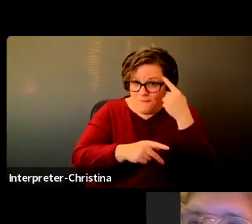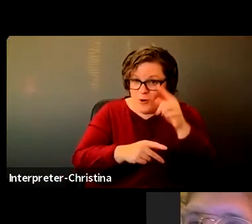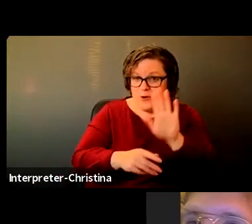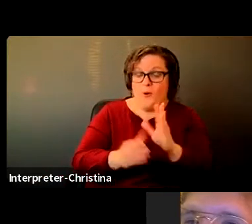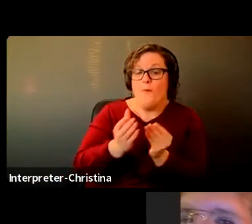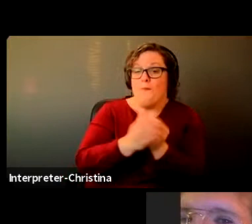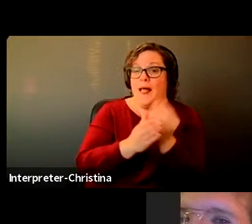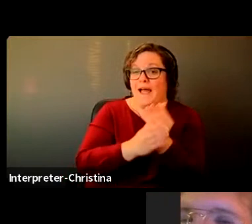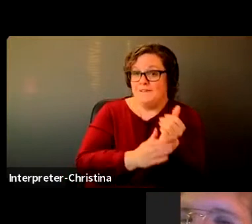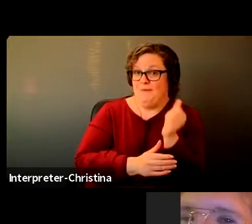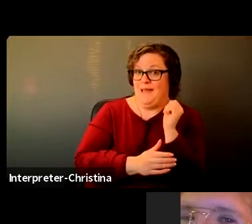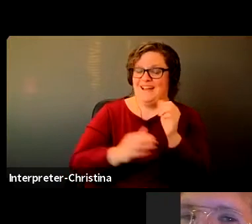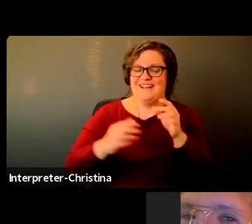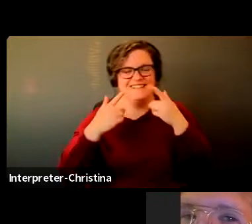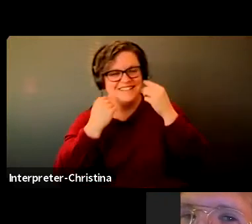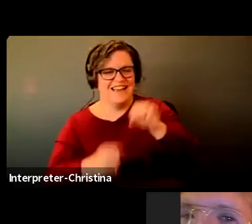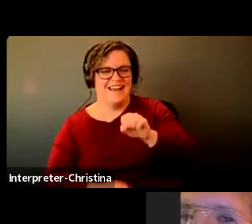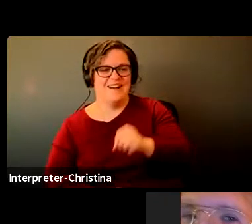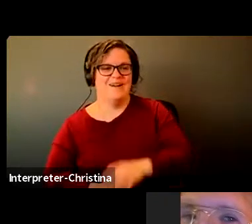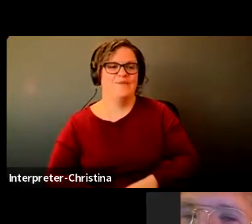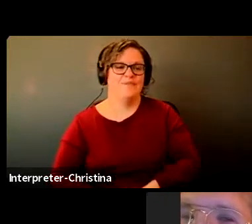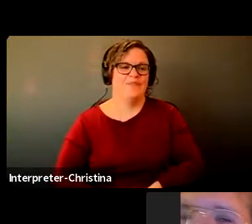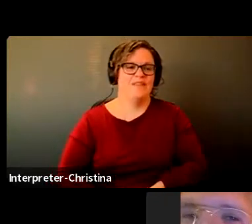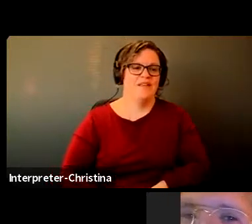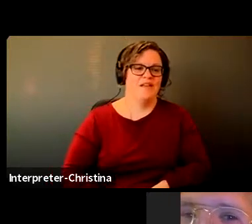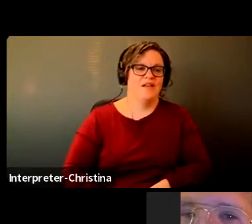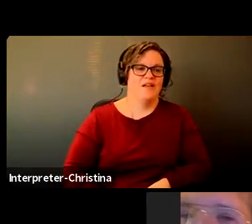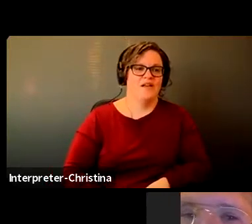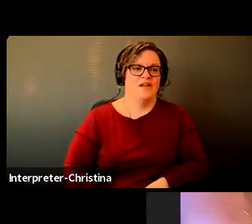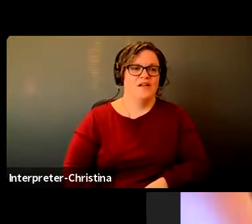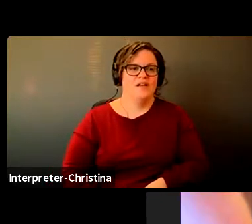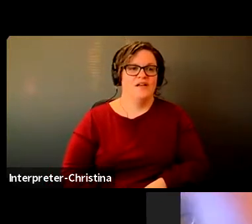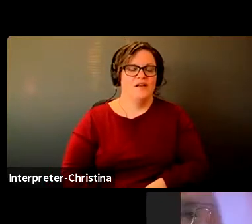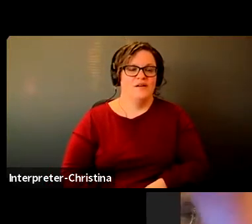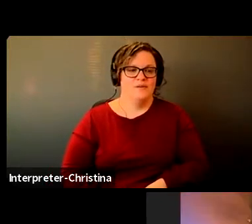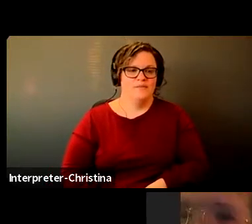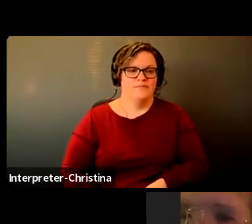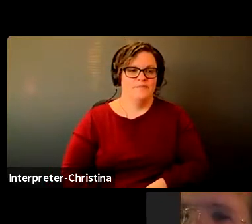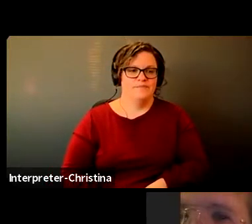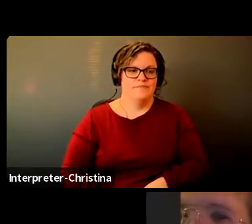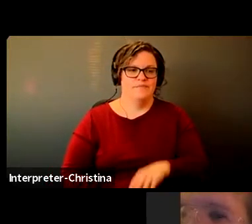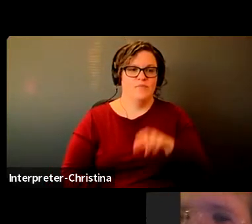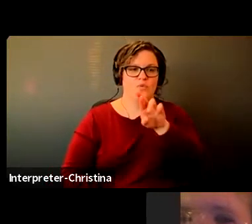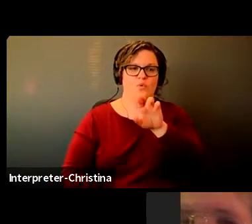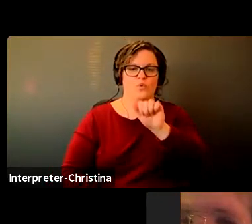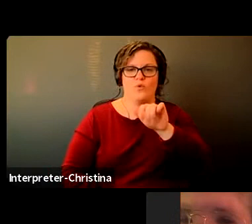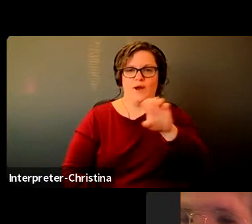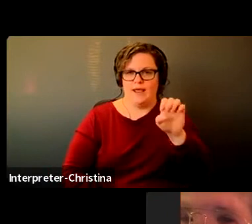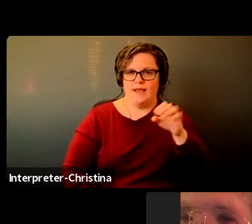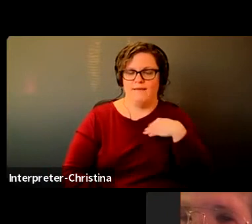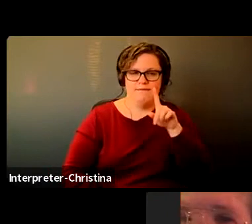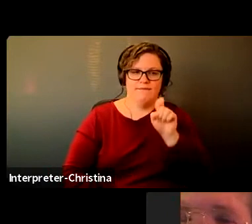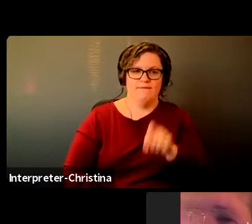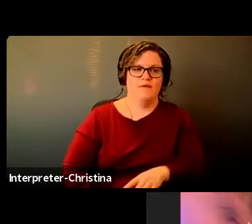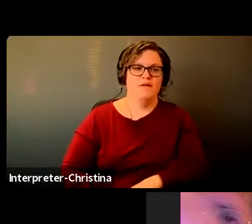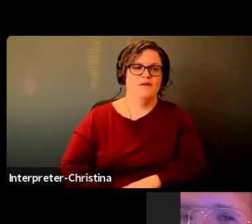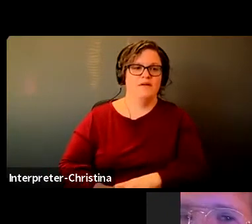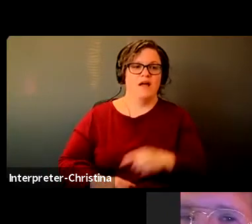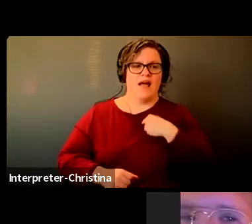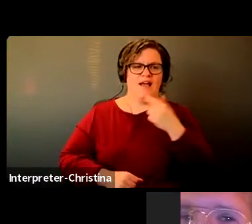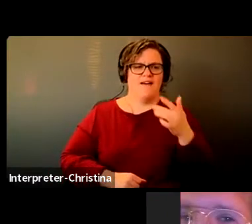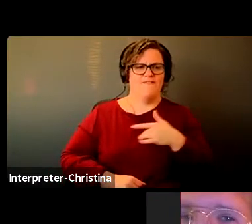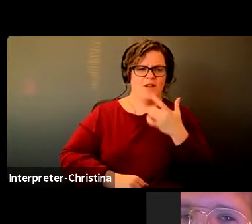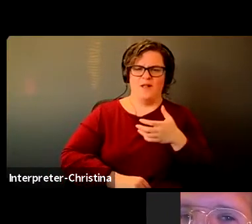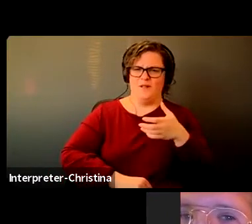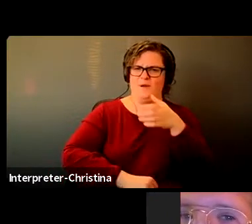Ray has a question. It says, I feel so empowered by what Zanfam has become. It holds so much power in the decolonial